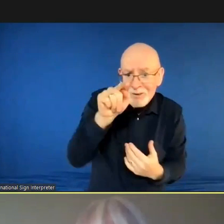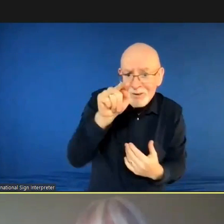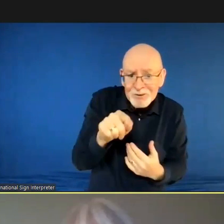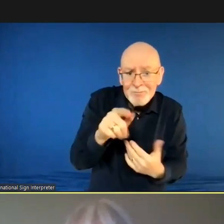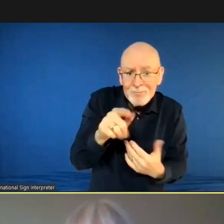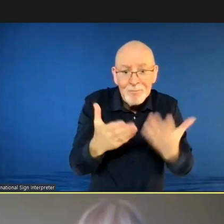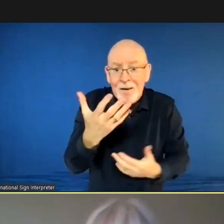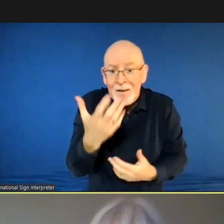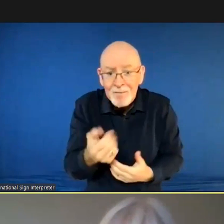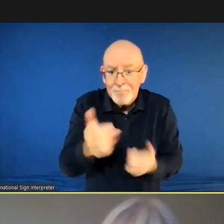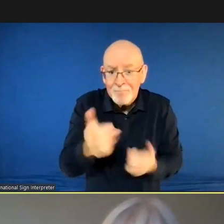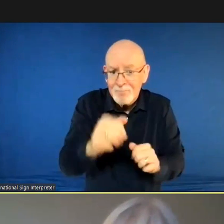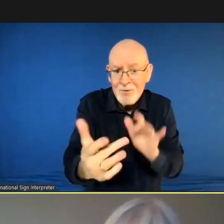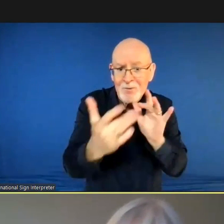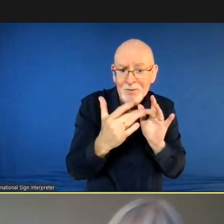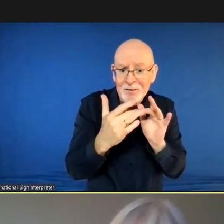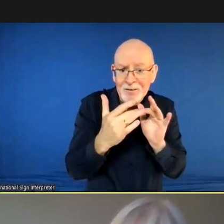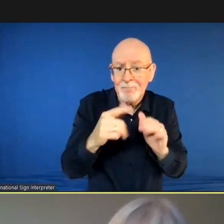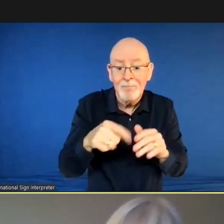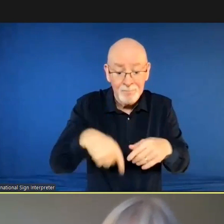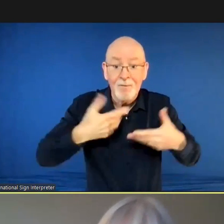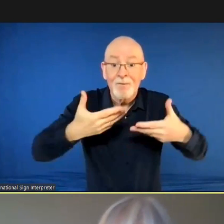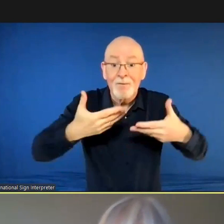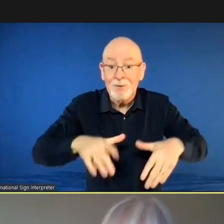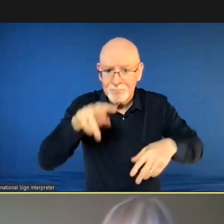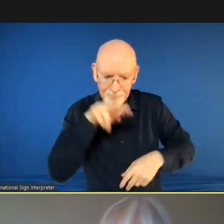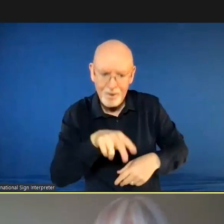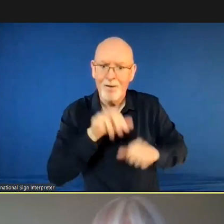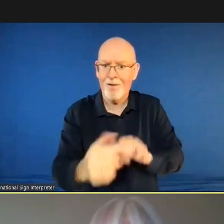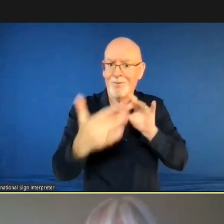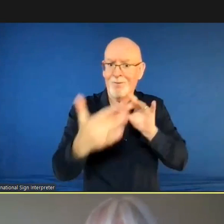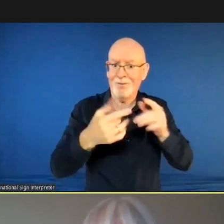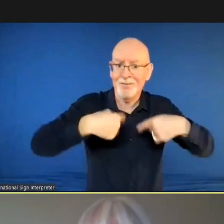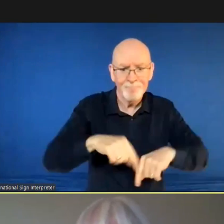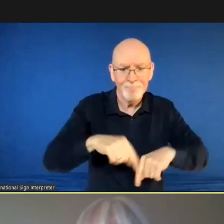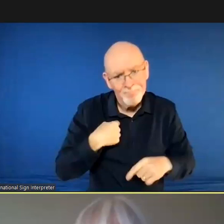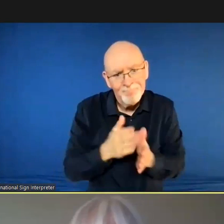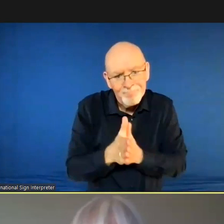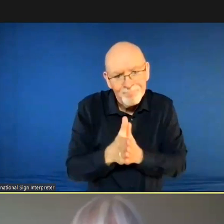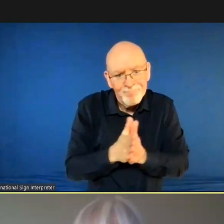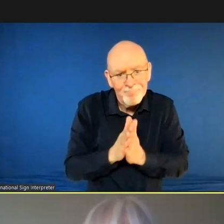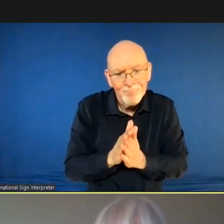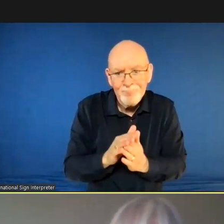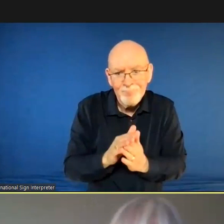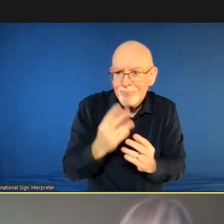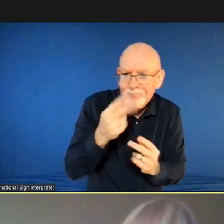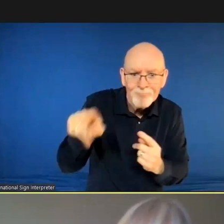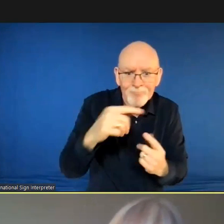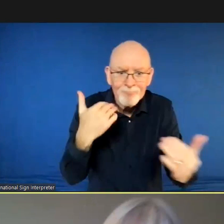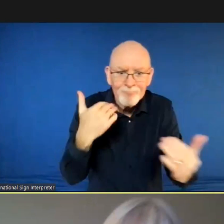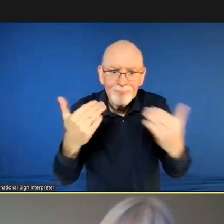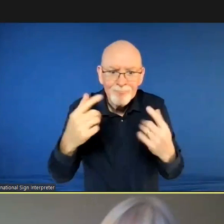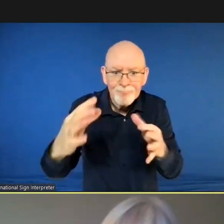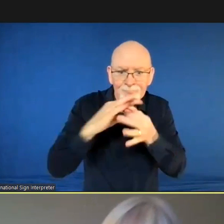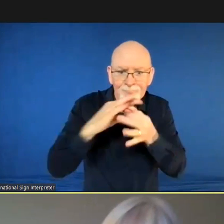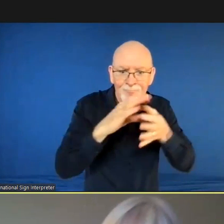you, just to discuss some of the issues, to see if we can collaborate, or to see if there's anything we can do to assist in deaf